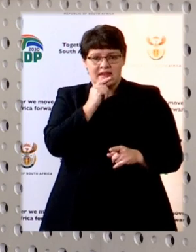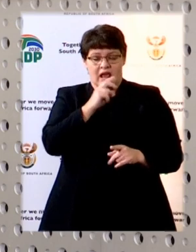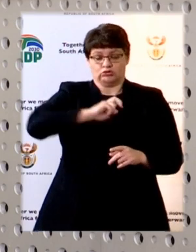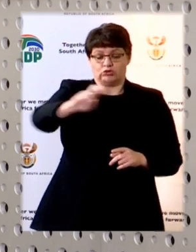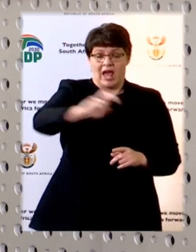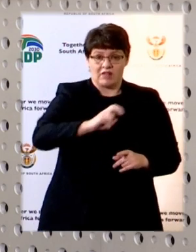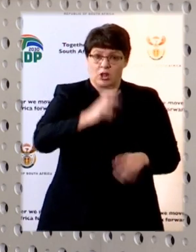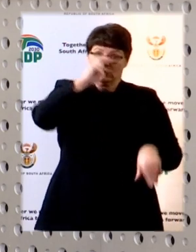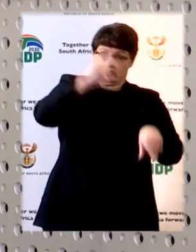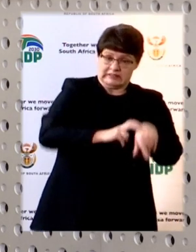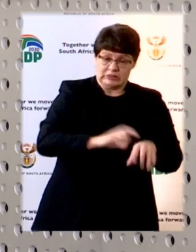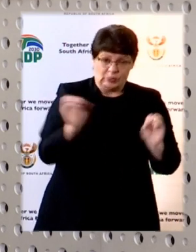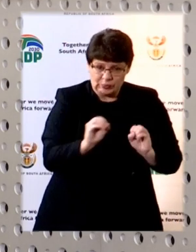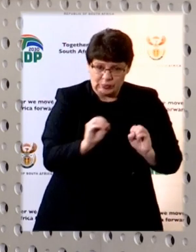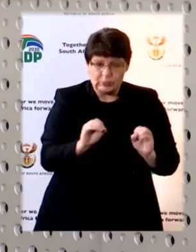travel,